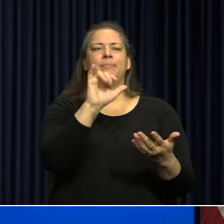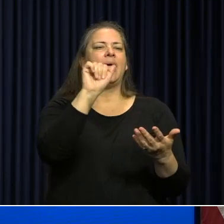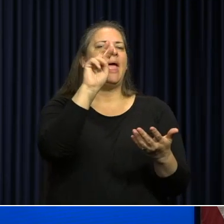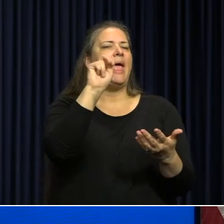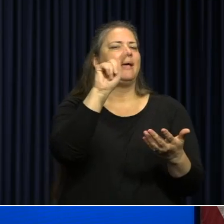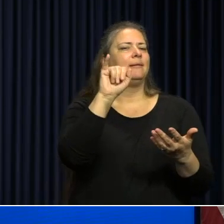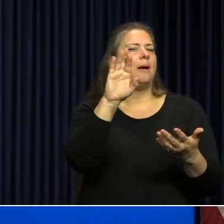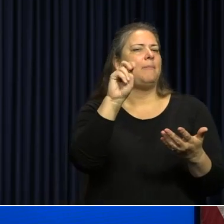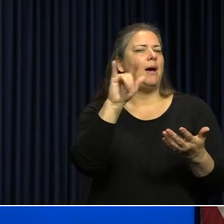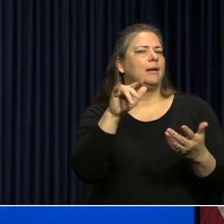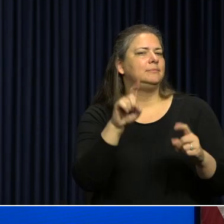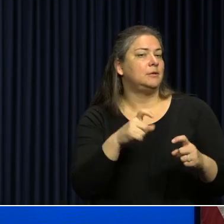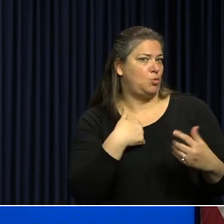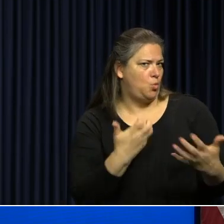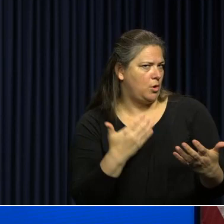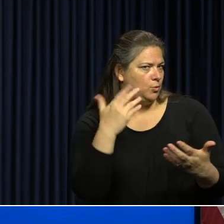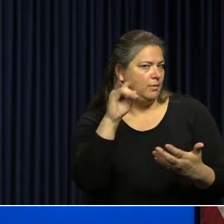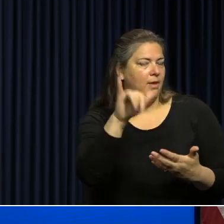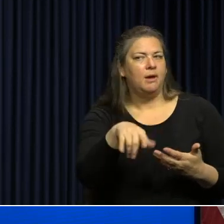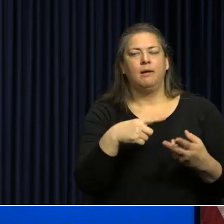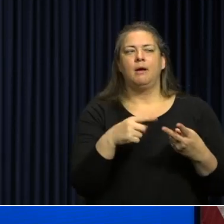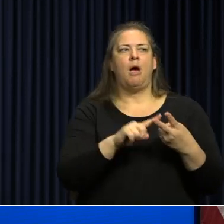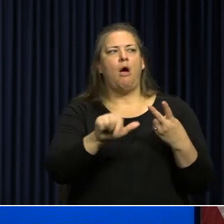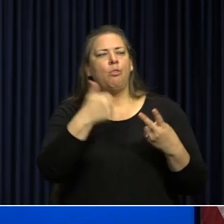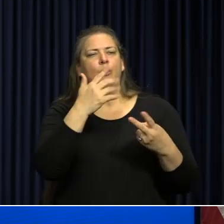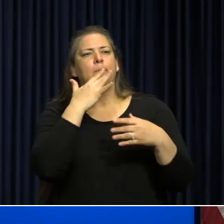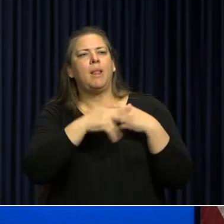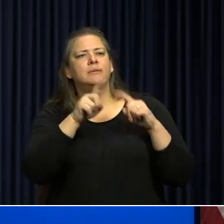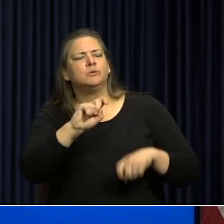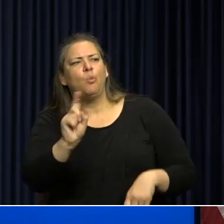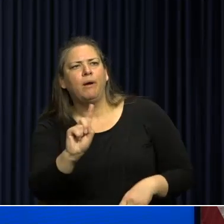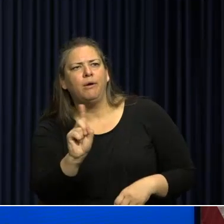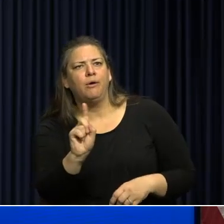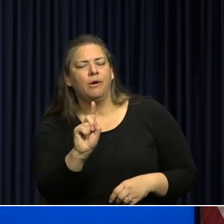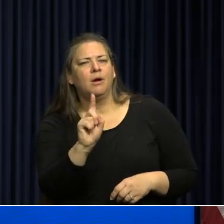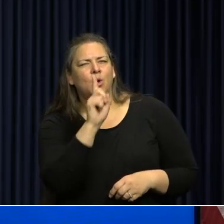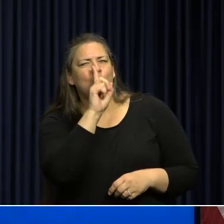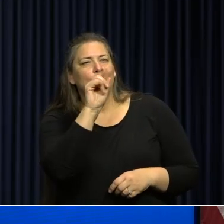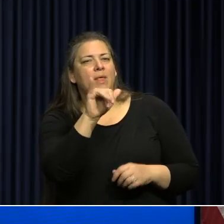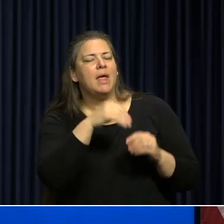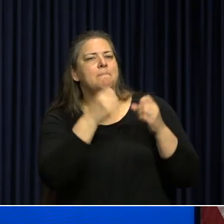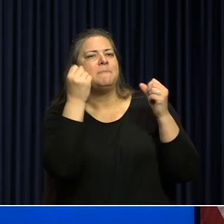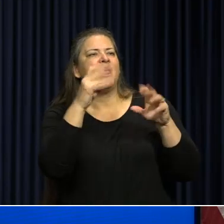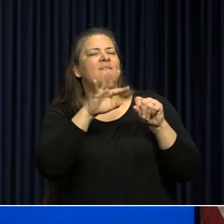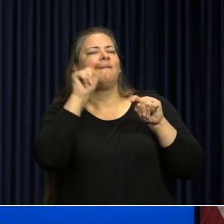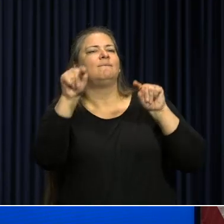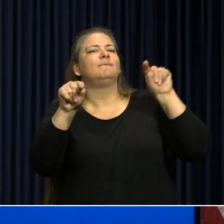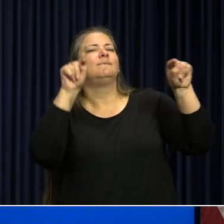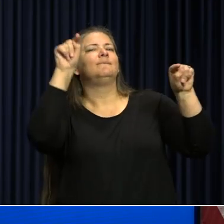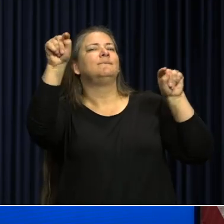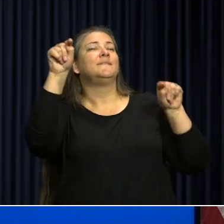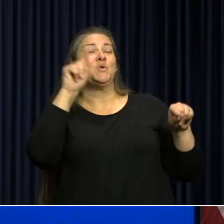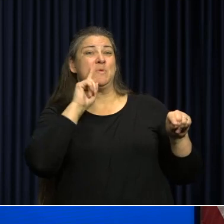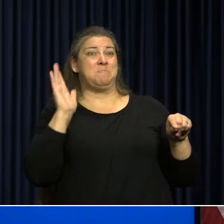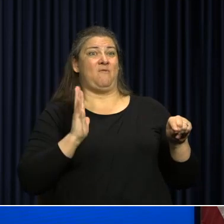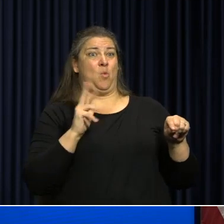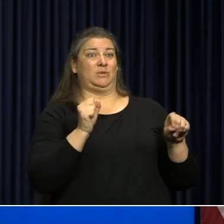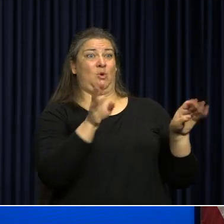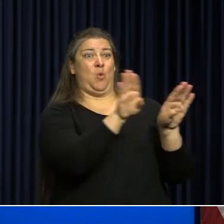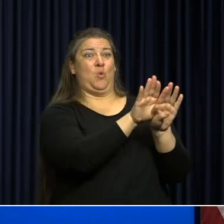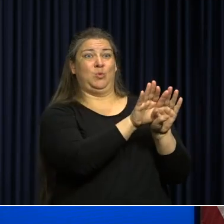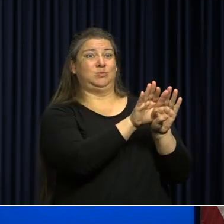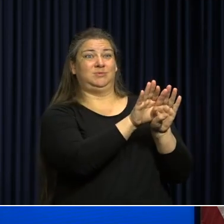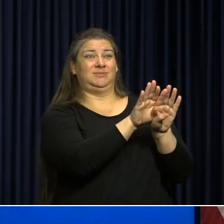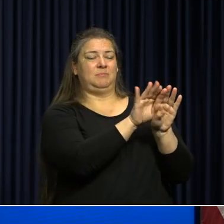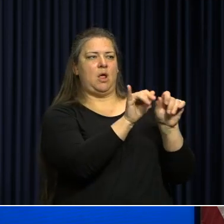want to eventually do, and different types of blood tests, where are those going to be done? They're going to be done in a lot of the facilities that have otherwise been closed in healthcare. But